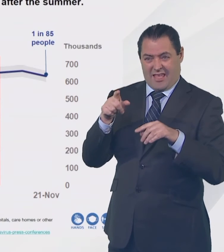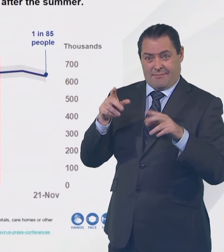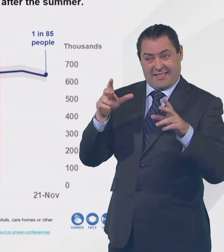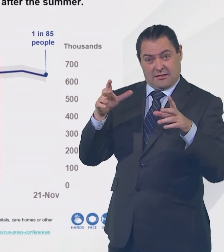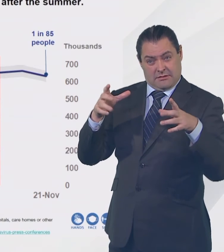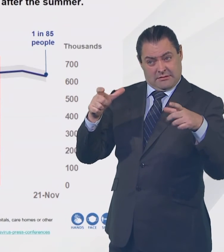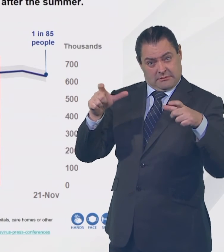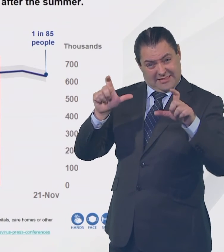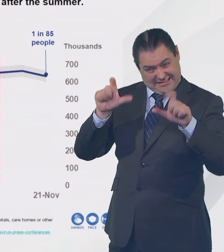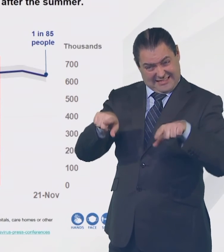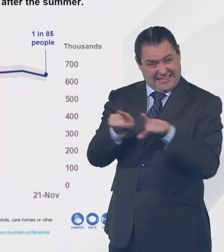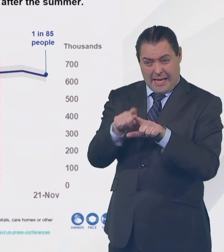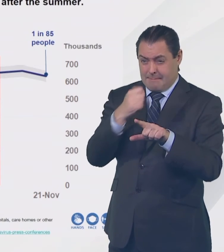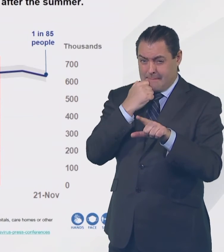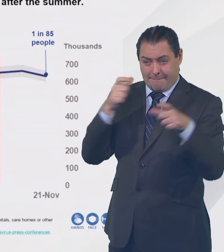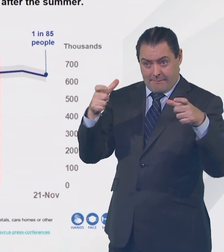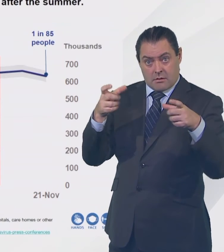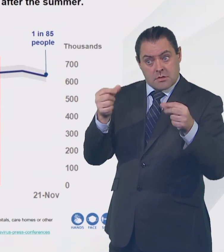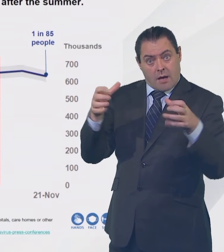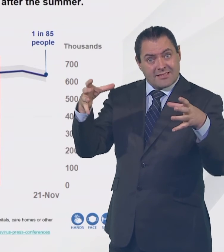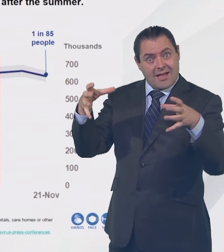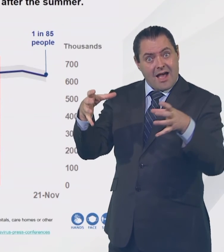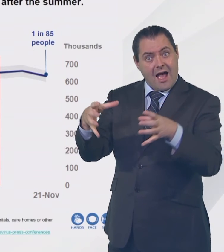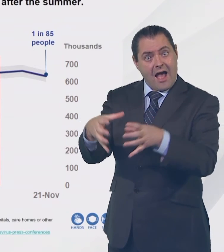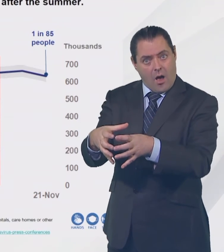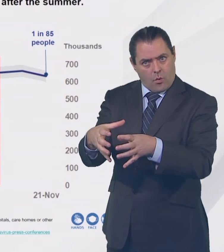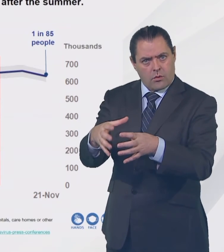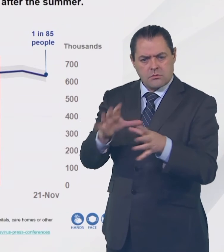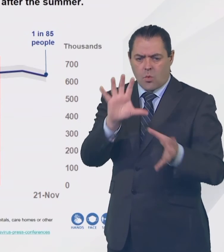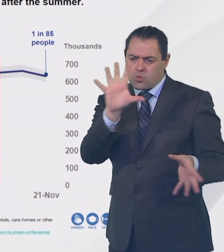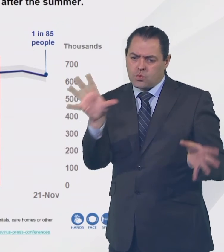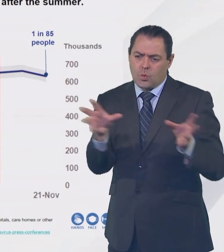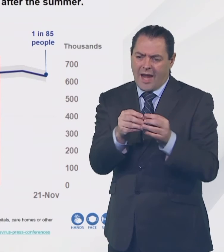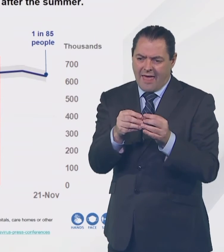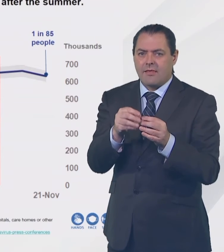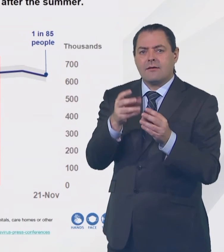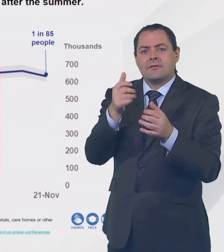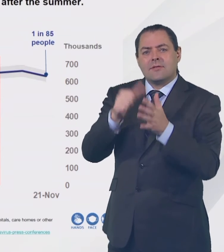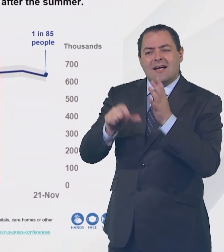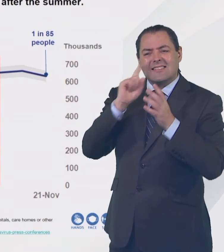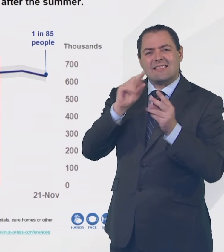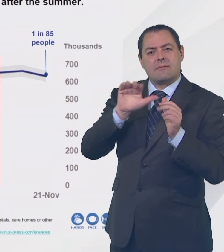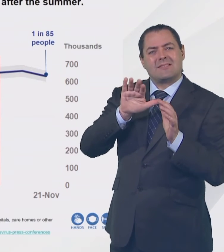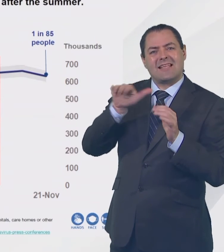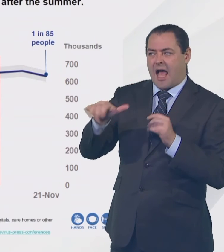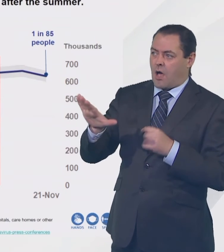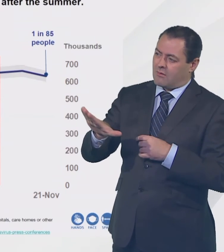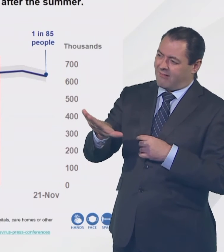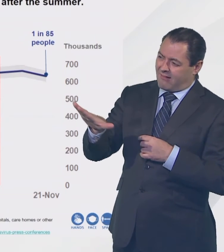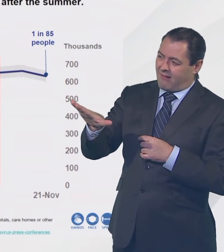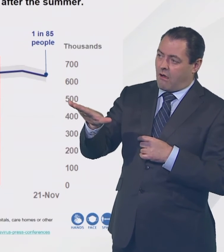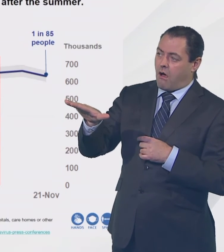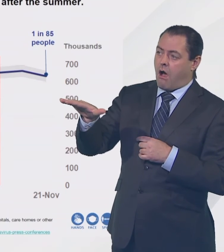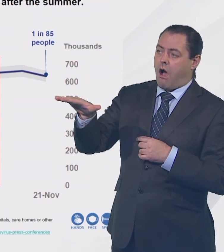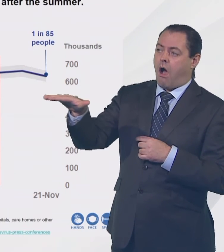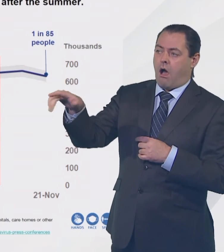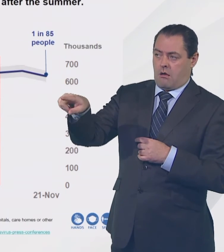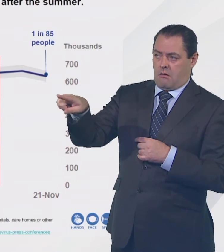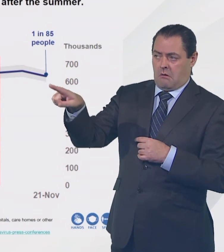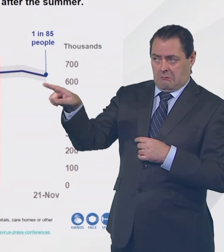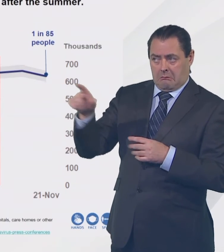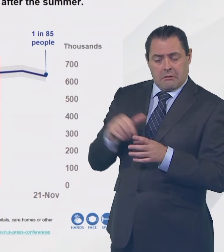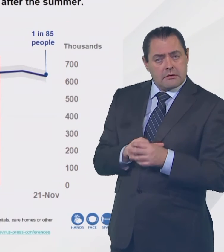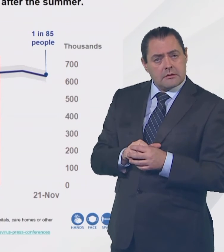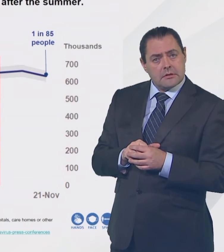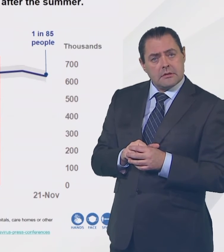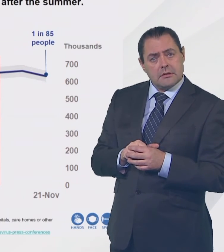in some cases led to a decrease in the number of cases. So what you can see over that period that the tiers were in place is that